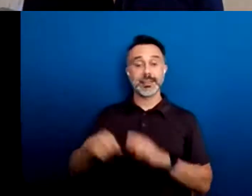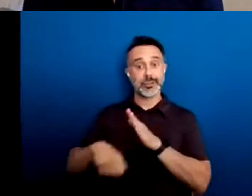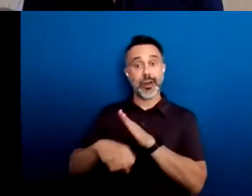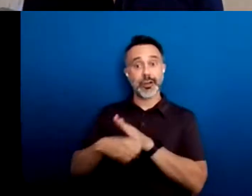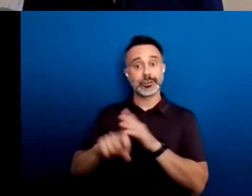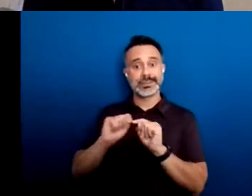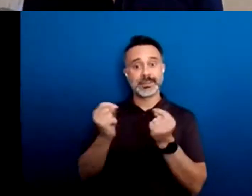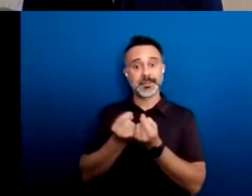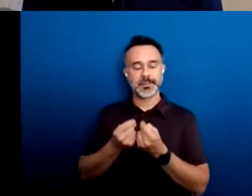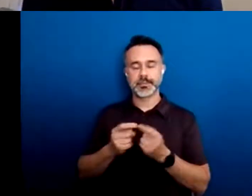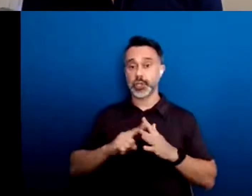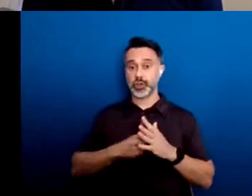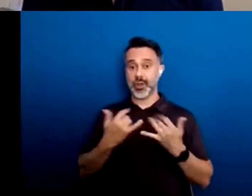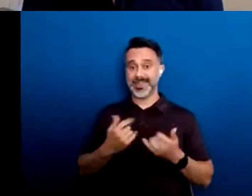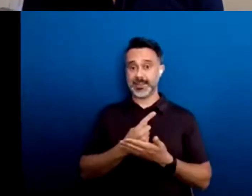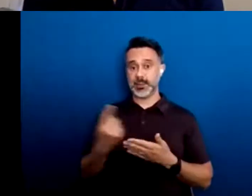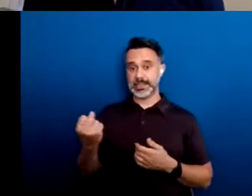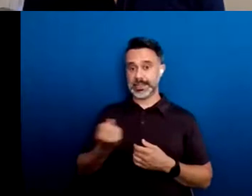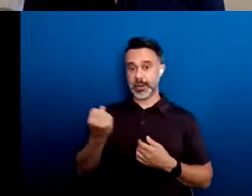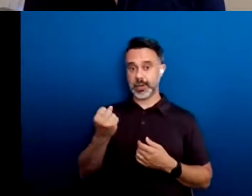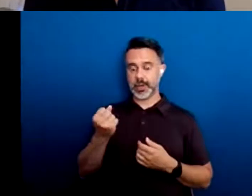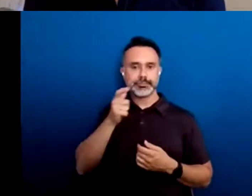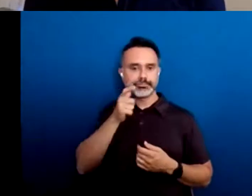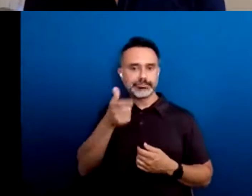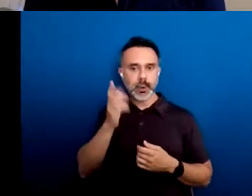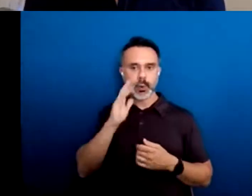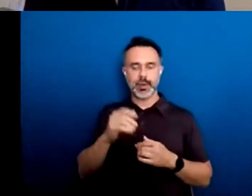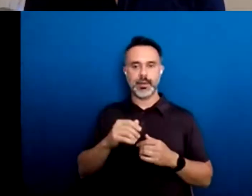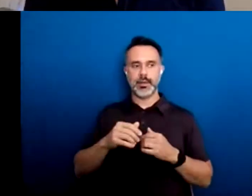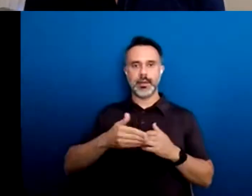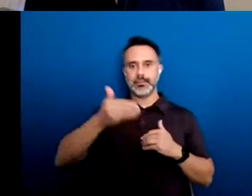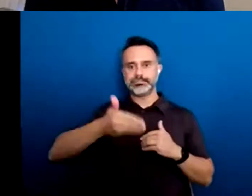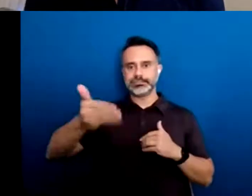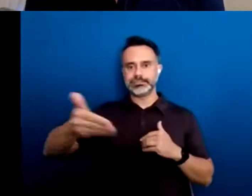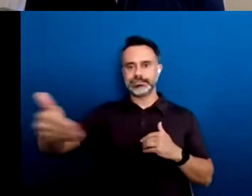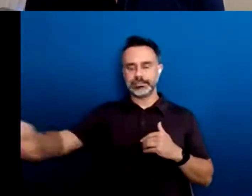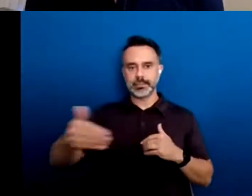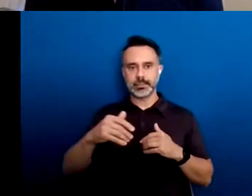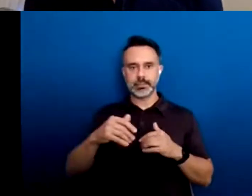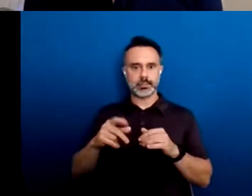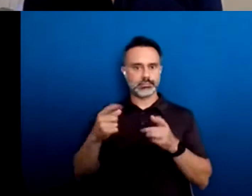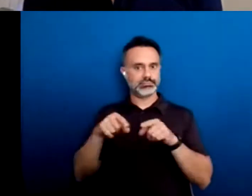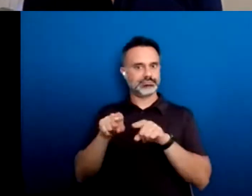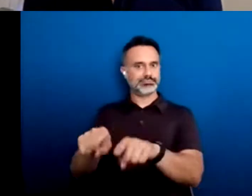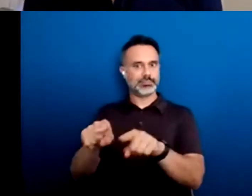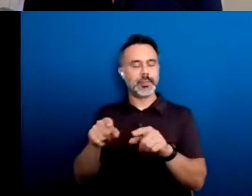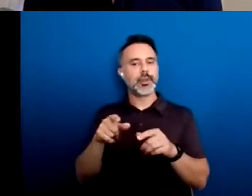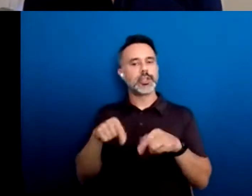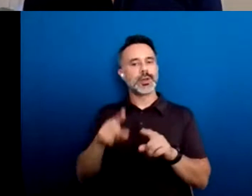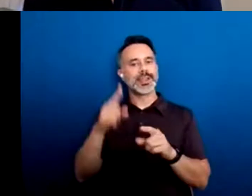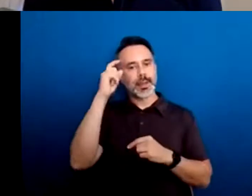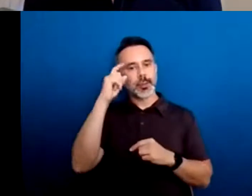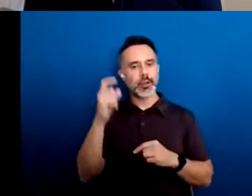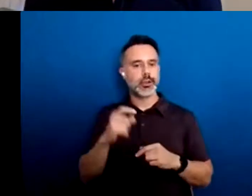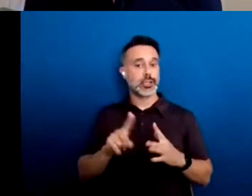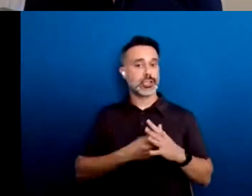this Saturday, we will be starting a series of promotions with them that we expect to go throughout the summer. But this Saturday, and again